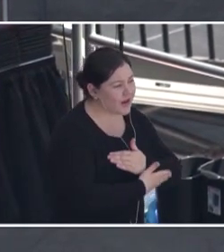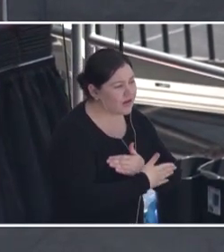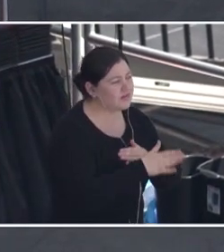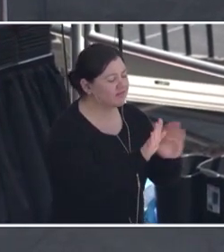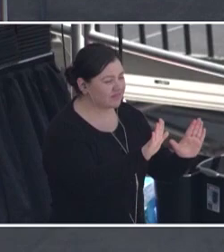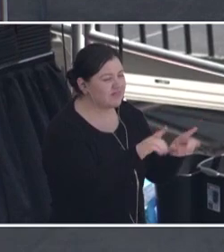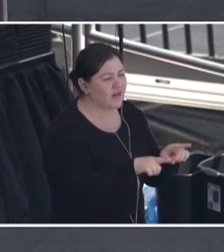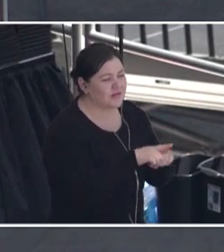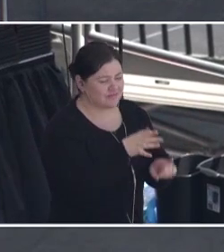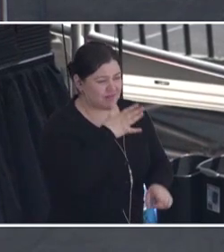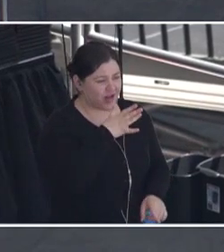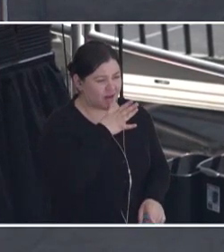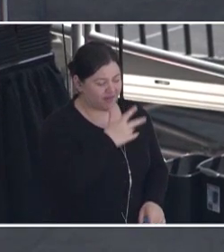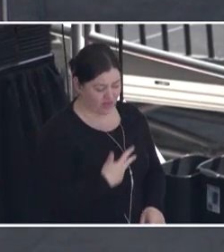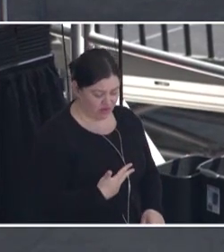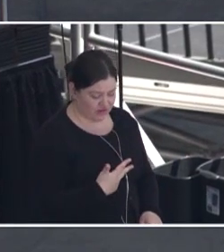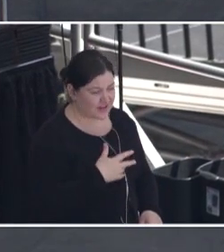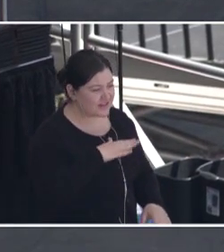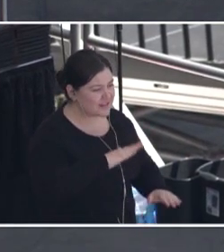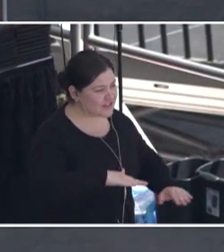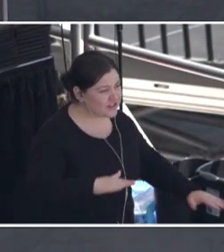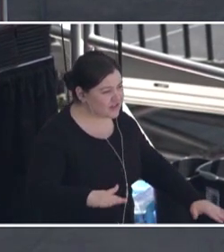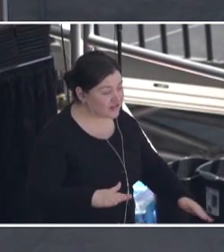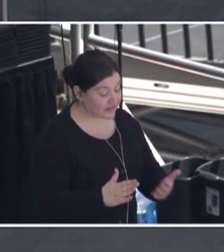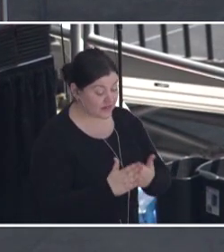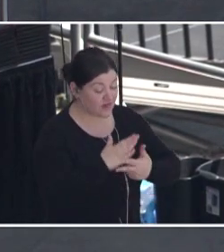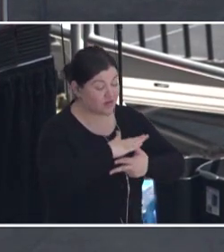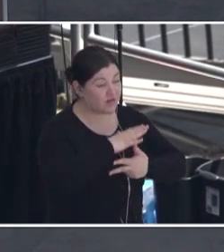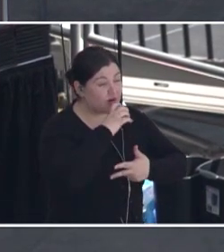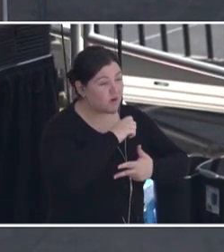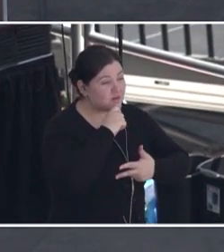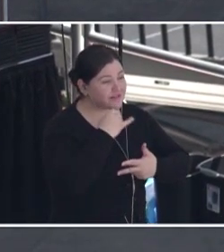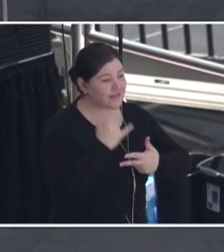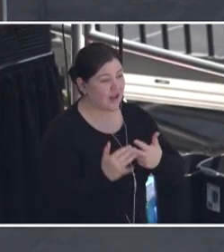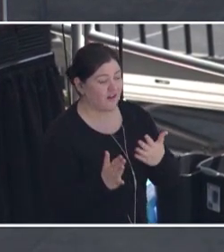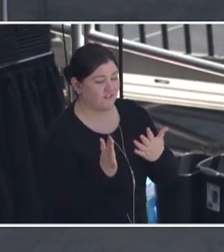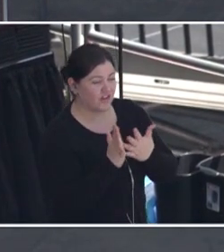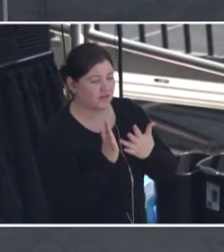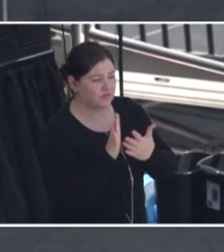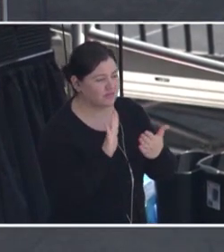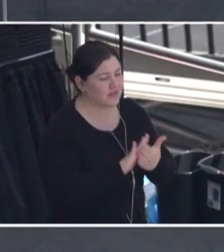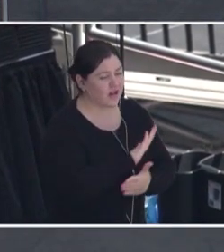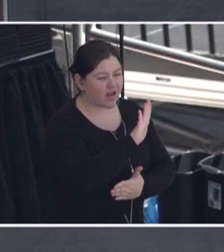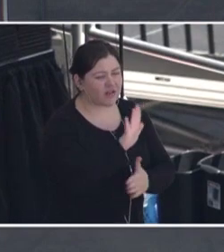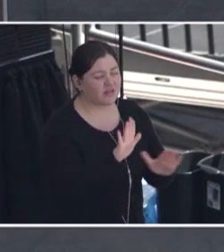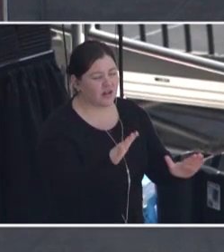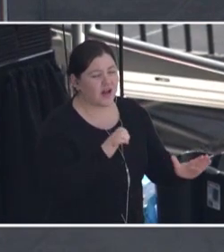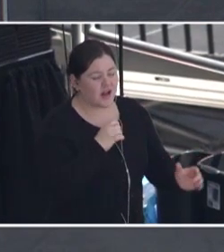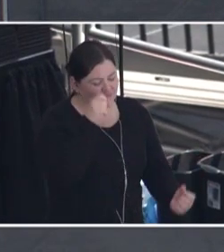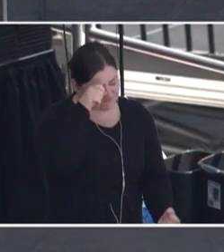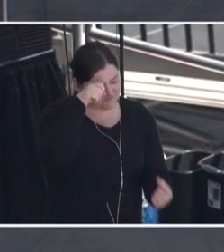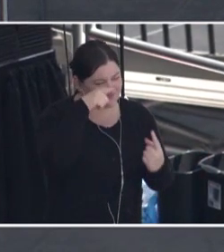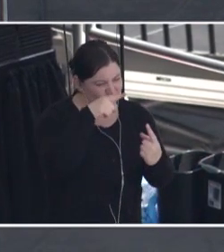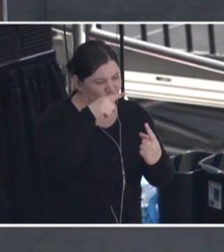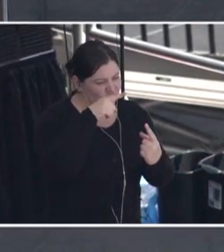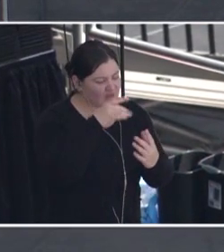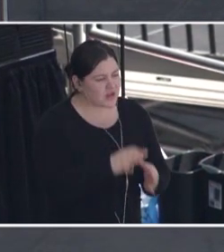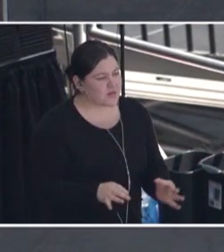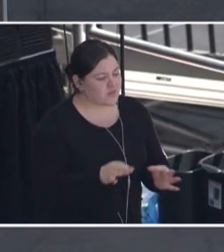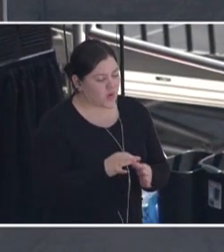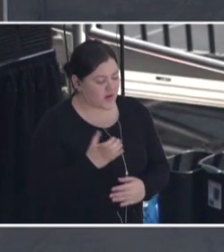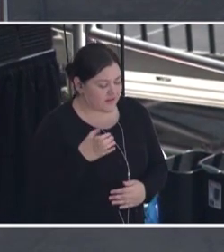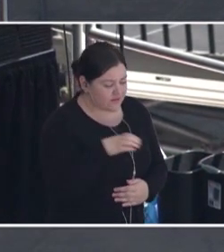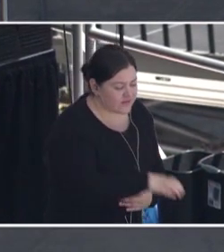kids, the oldest of whom is a freshman in college. I understand full well the importance of investing in our youth